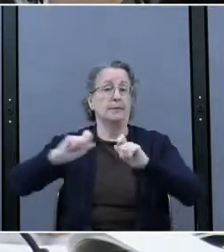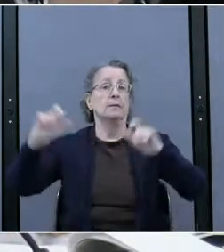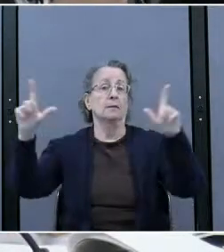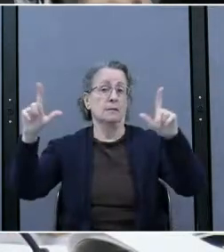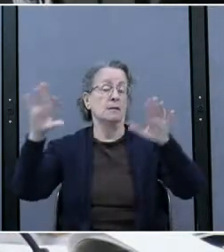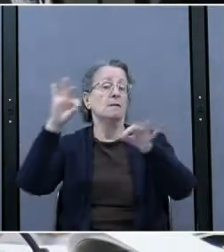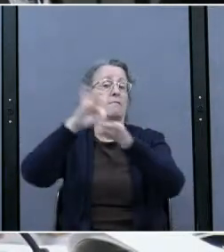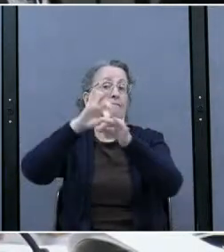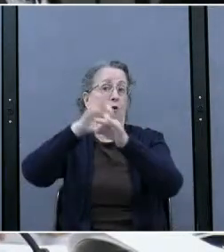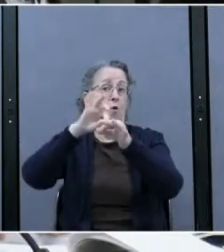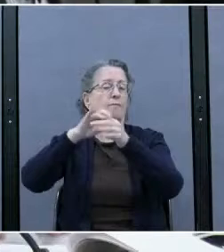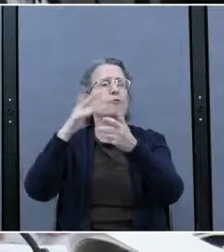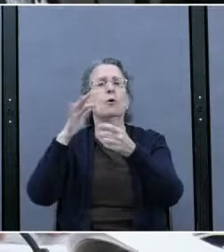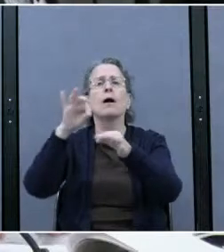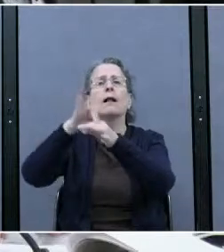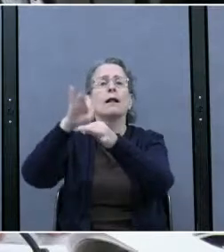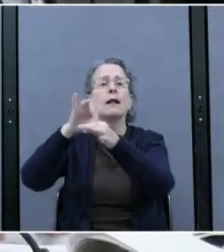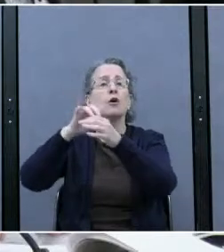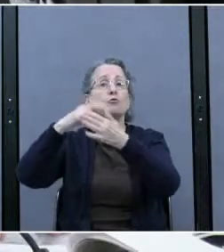page under election results.